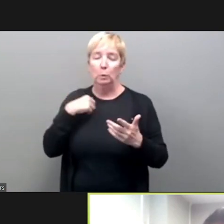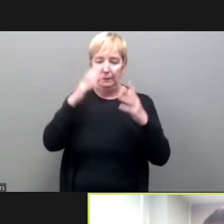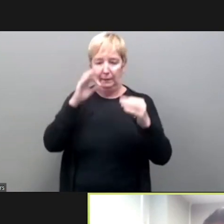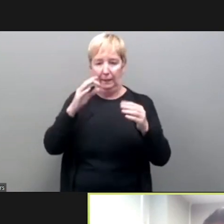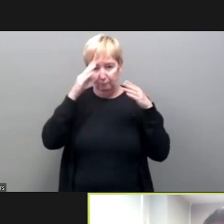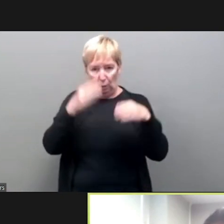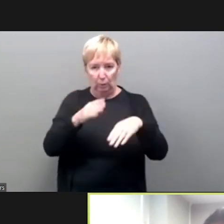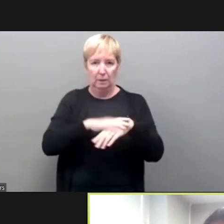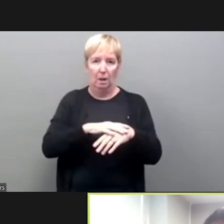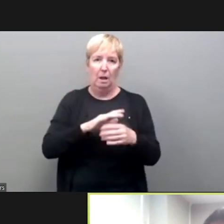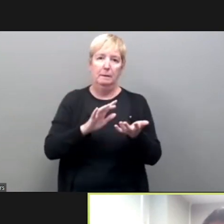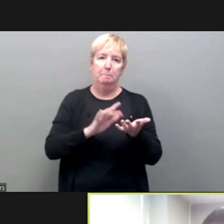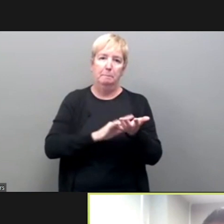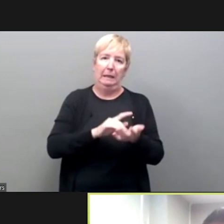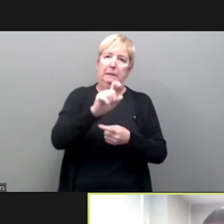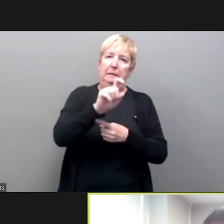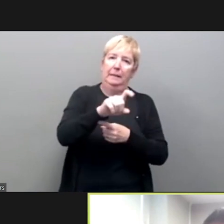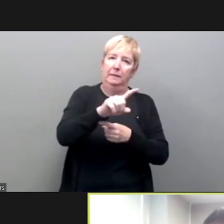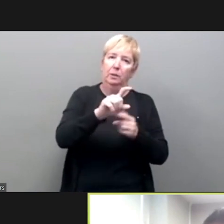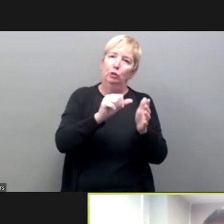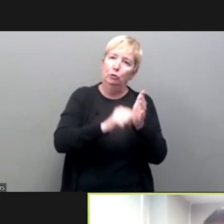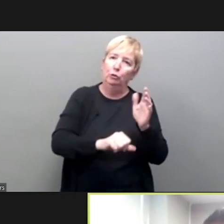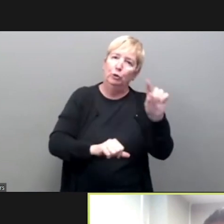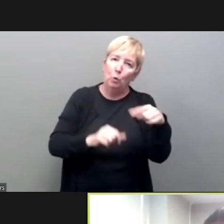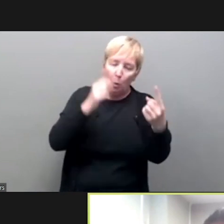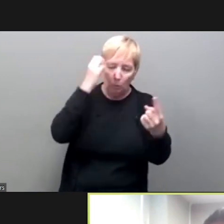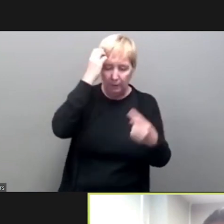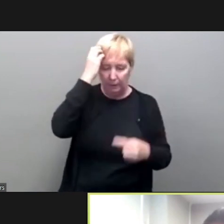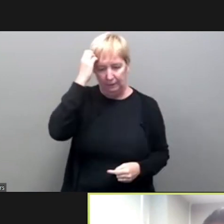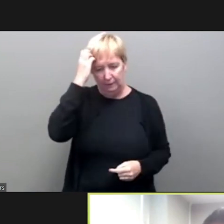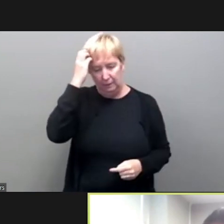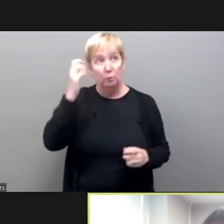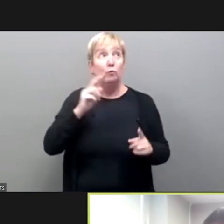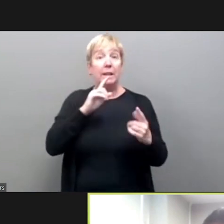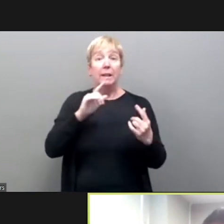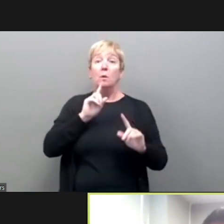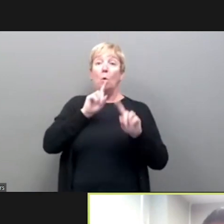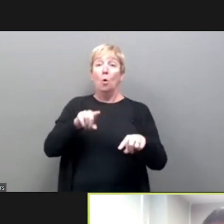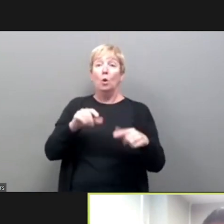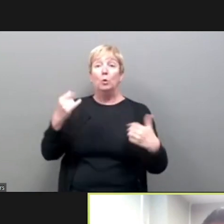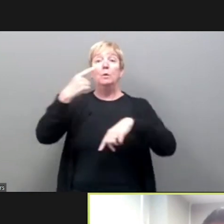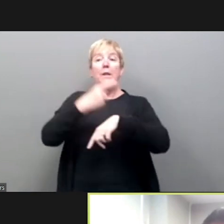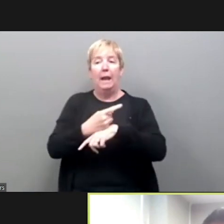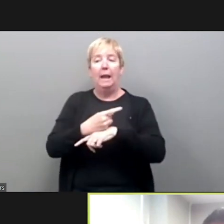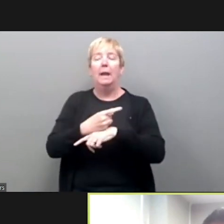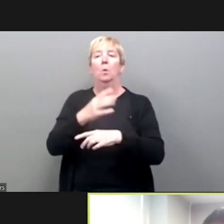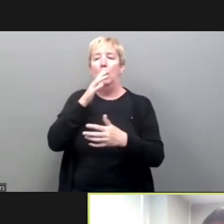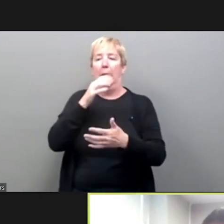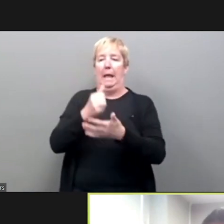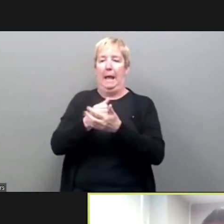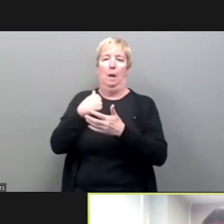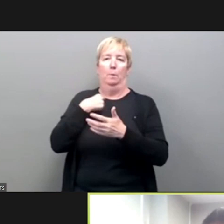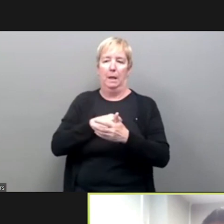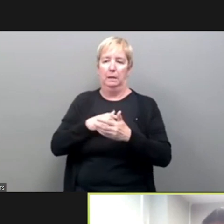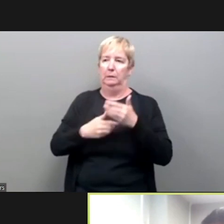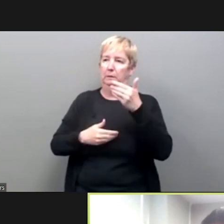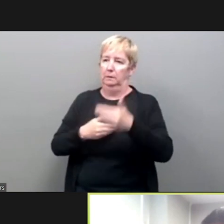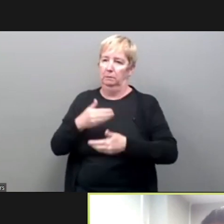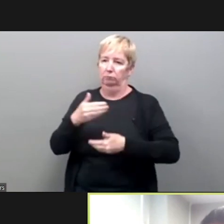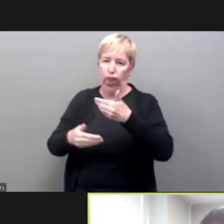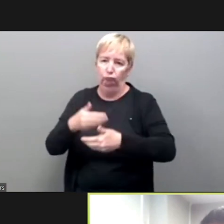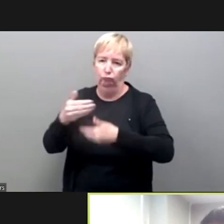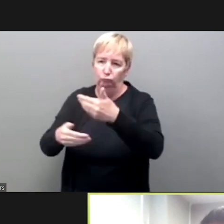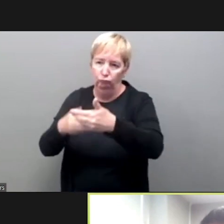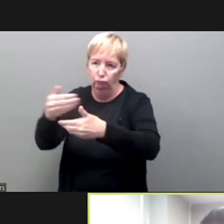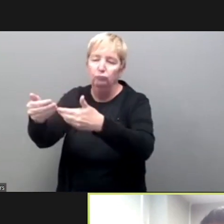mobilizing medical staffs. What the order today is intended to do is create a pathway for that differing